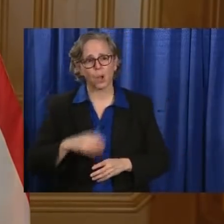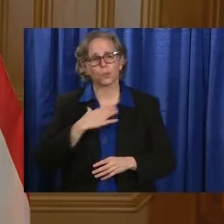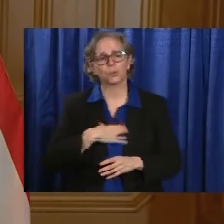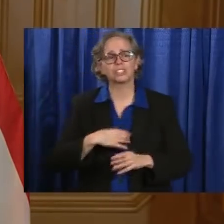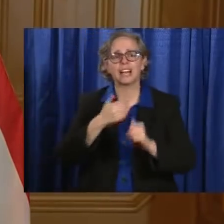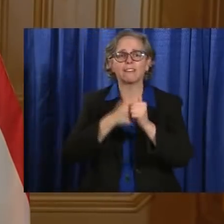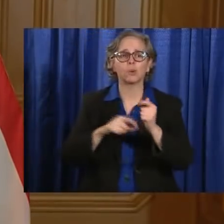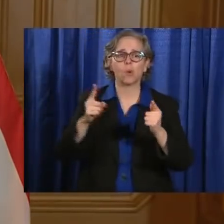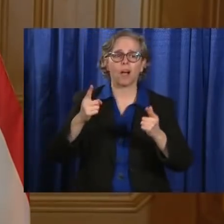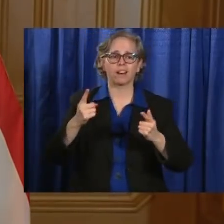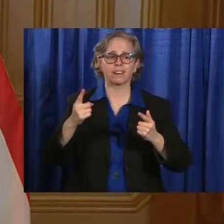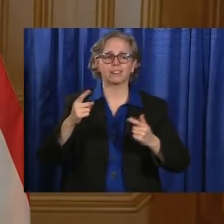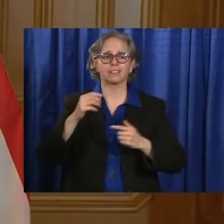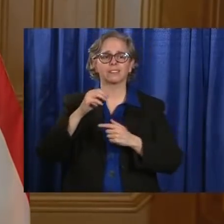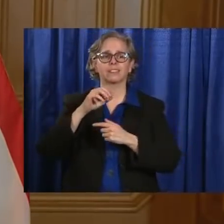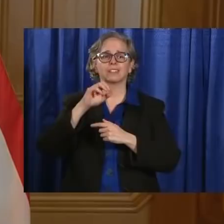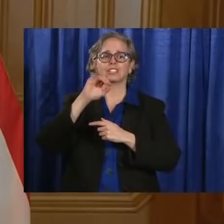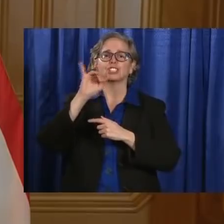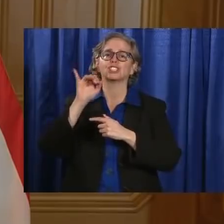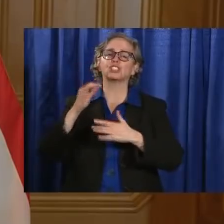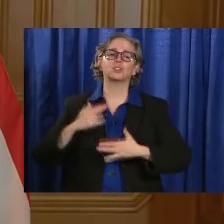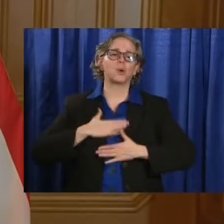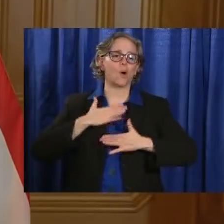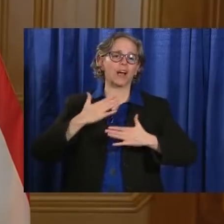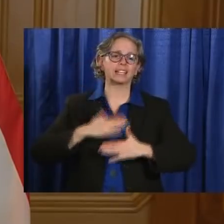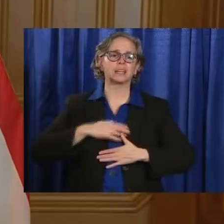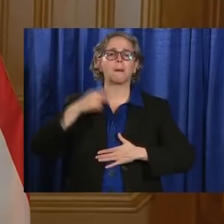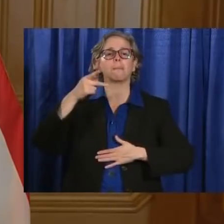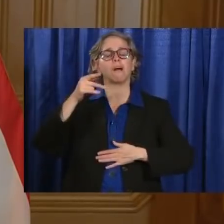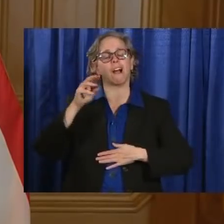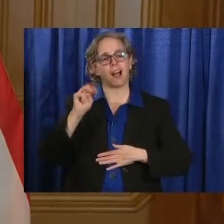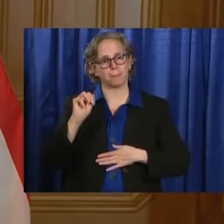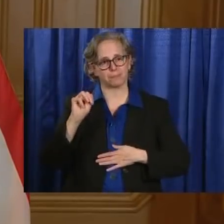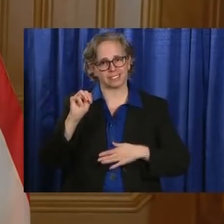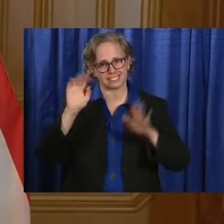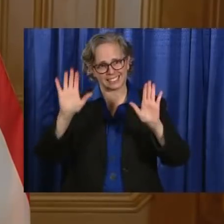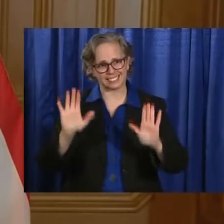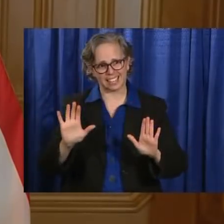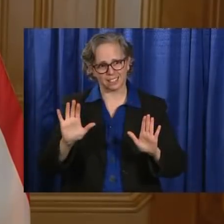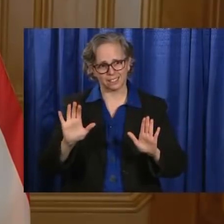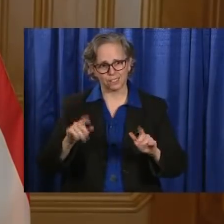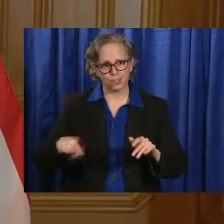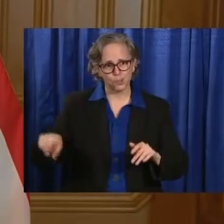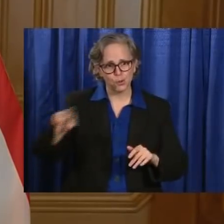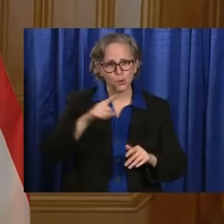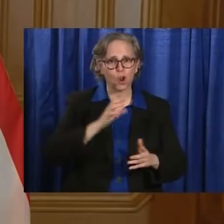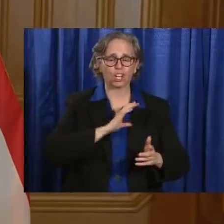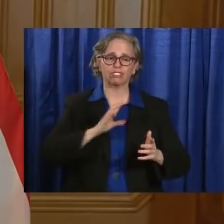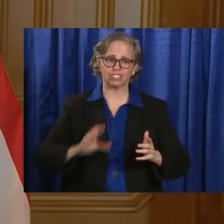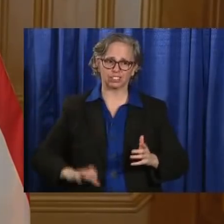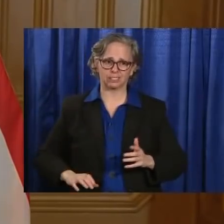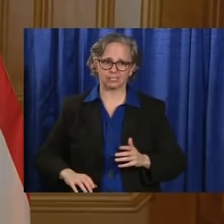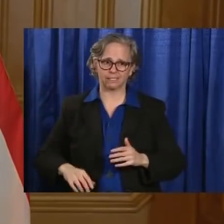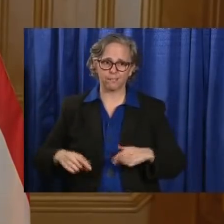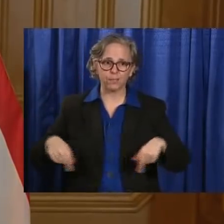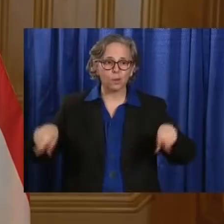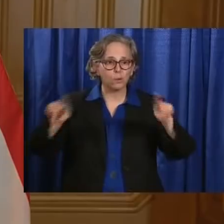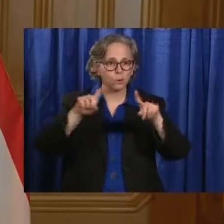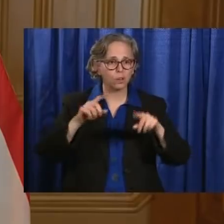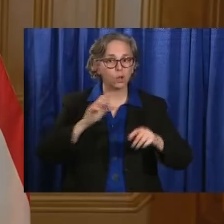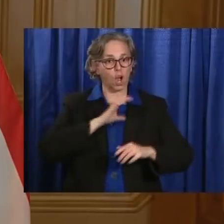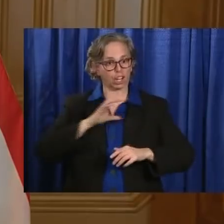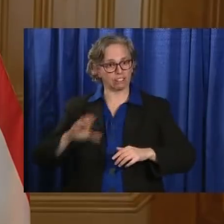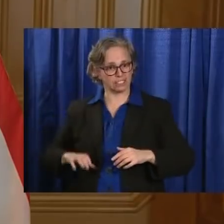joyous Palm Sunday, those of the Christian faith. For those of us who are Christian, it marks